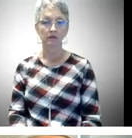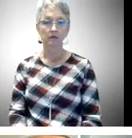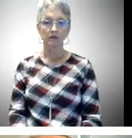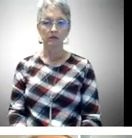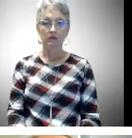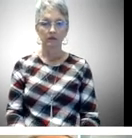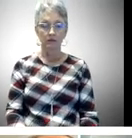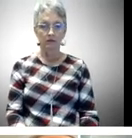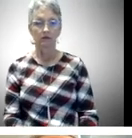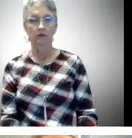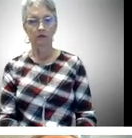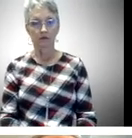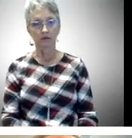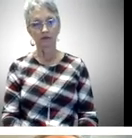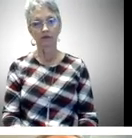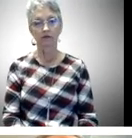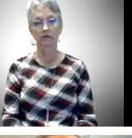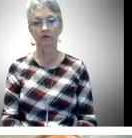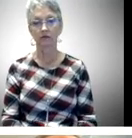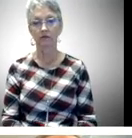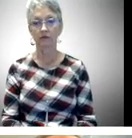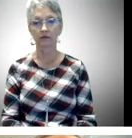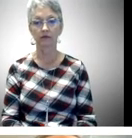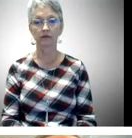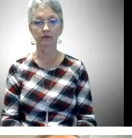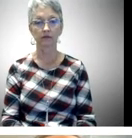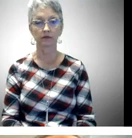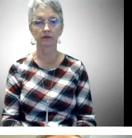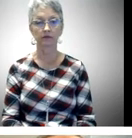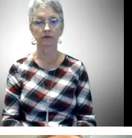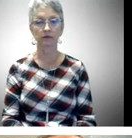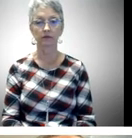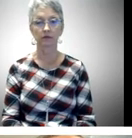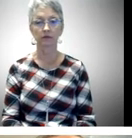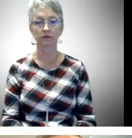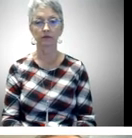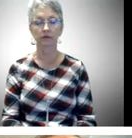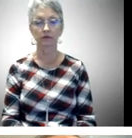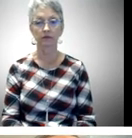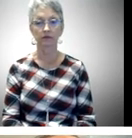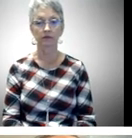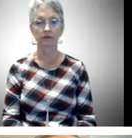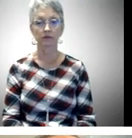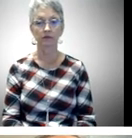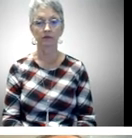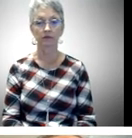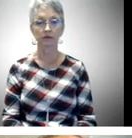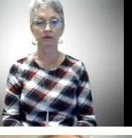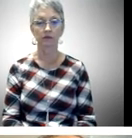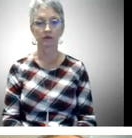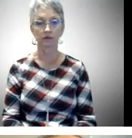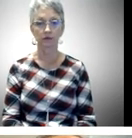So let's talk about supported decision making. In 2015, the legislature recognized